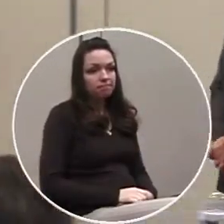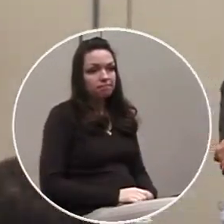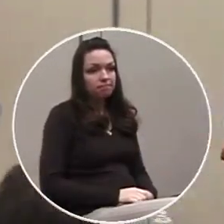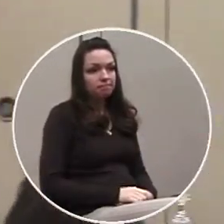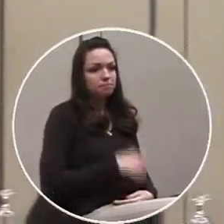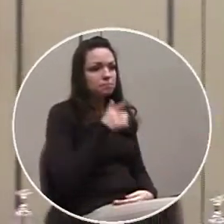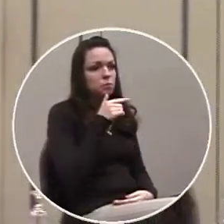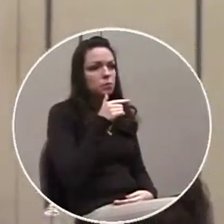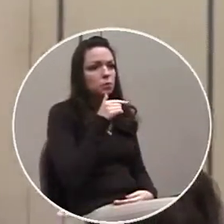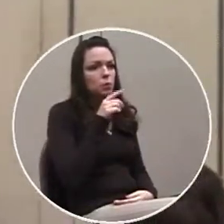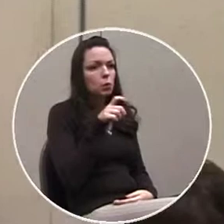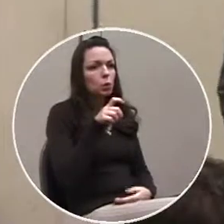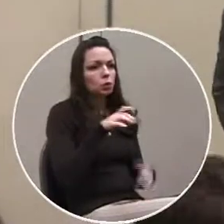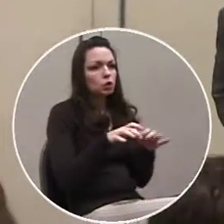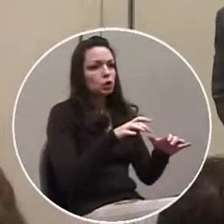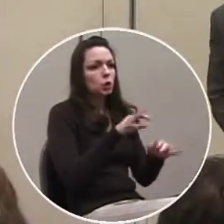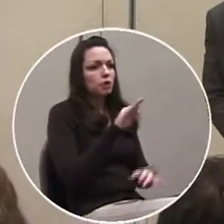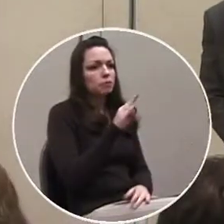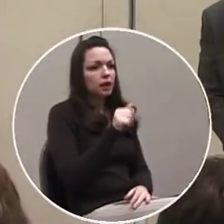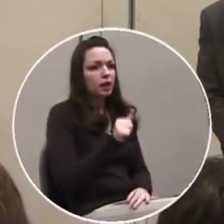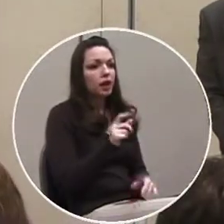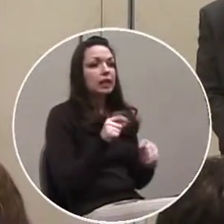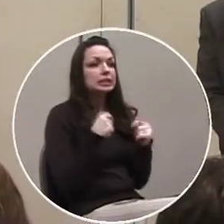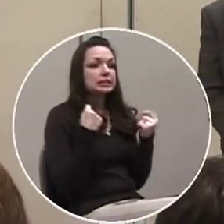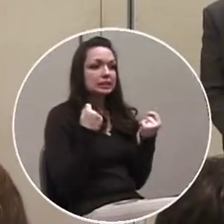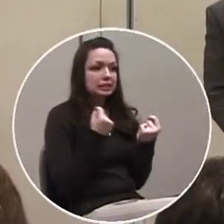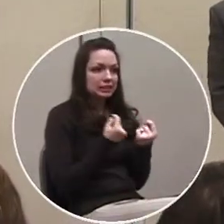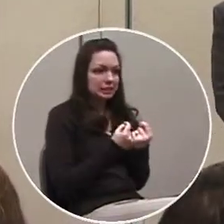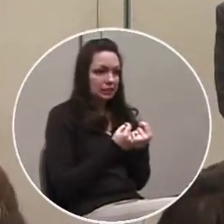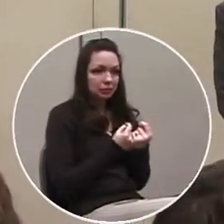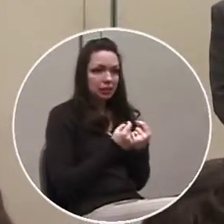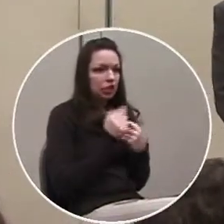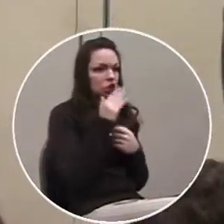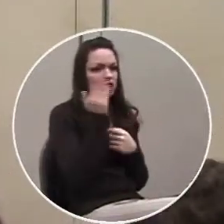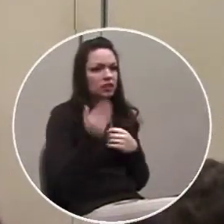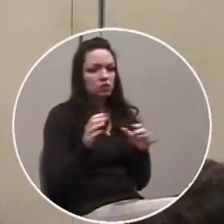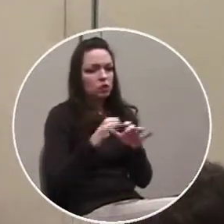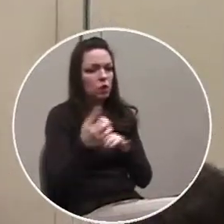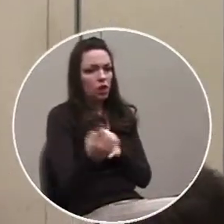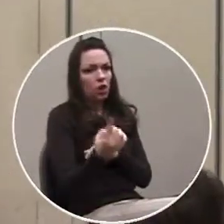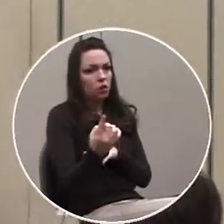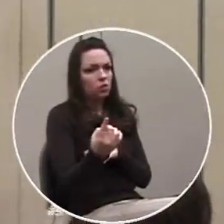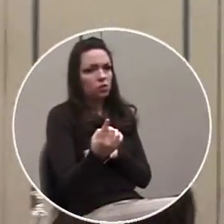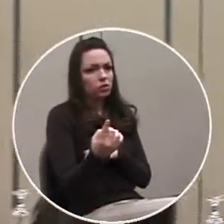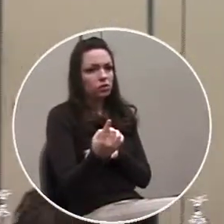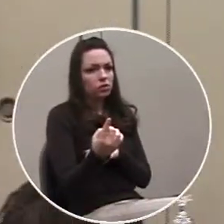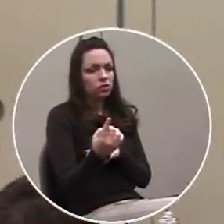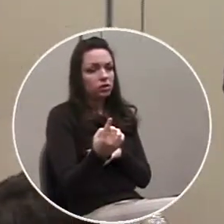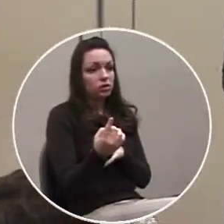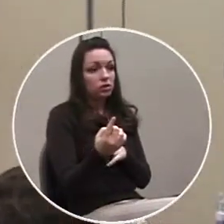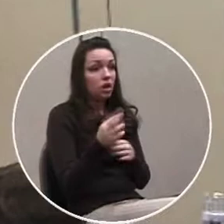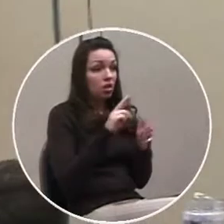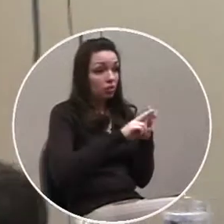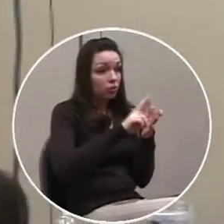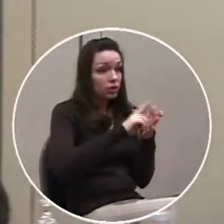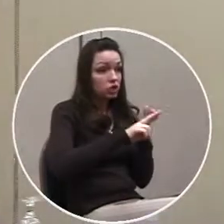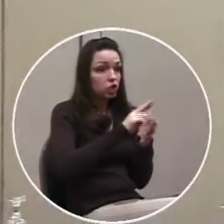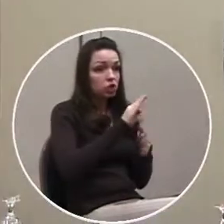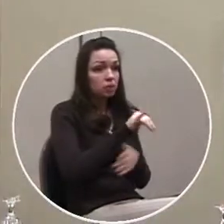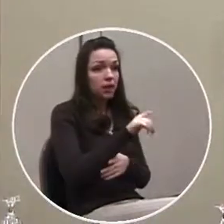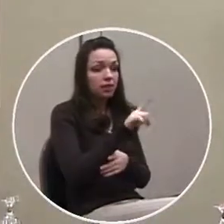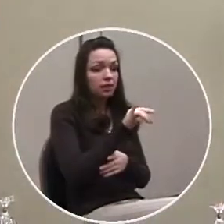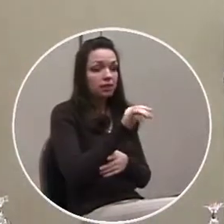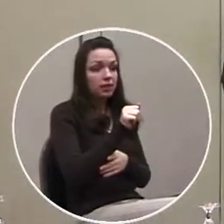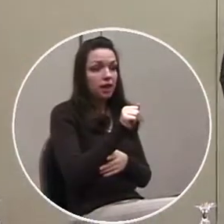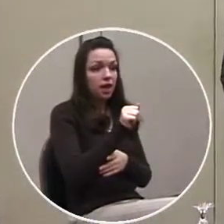Who should conduct an FBA? A team. An FBA should never be done alone. And the research by Leah Benazzi